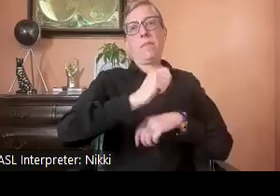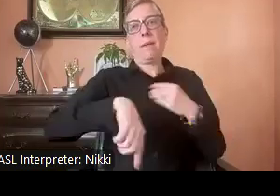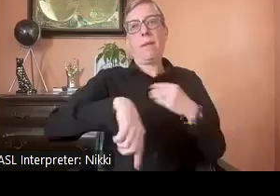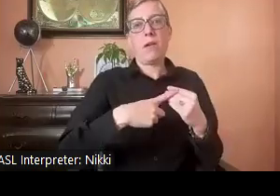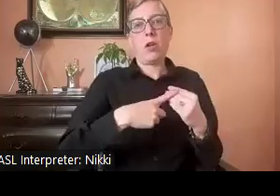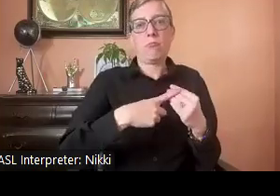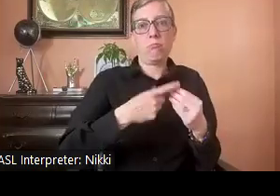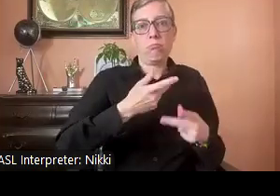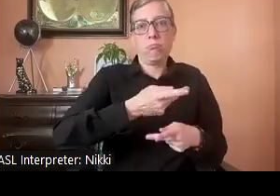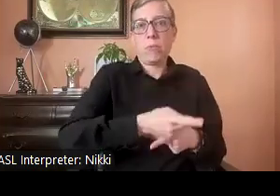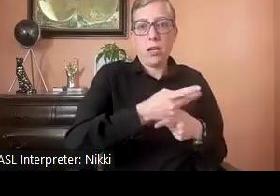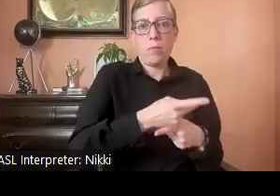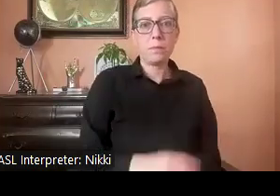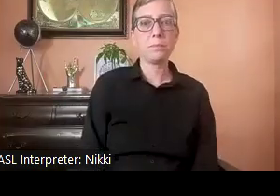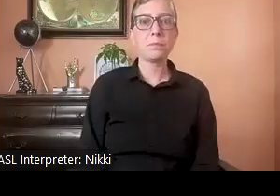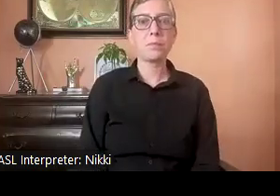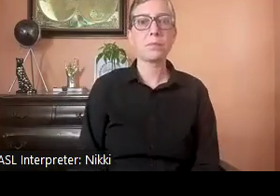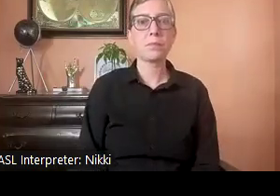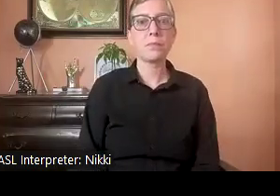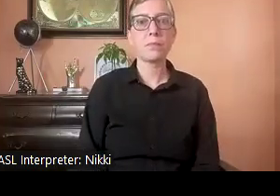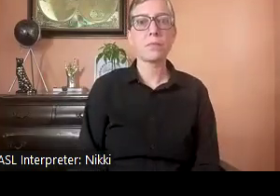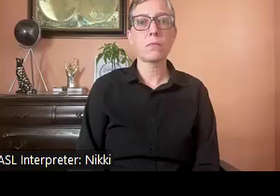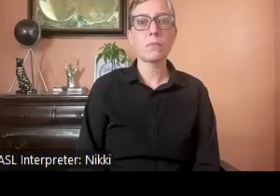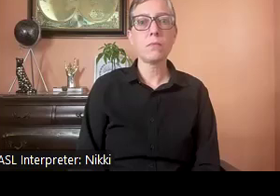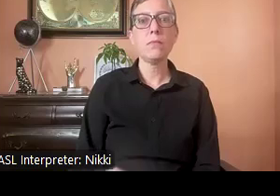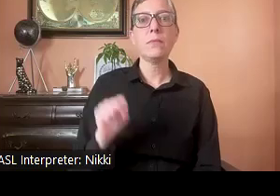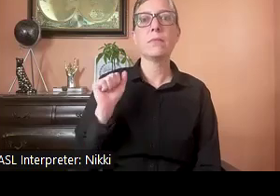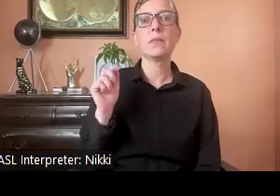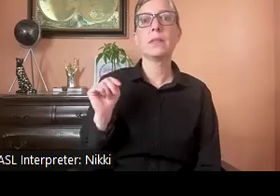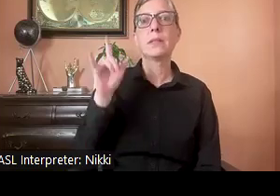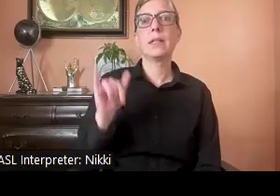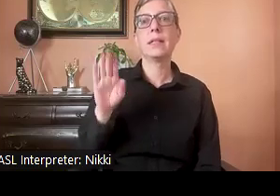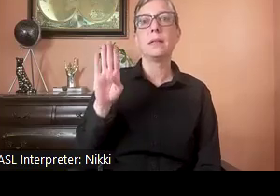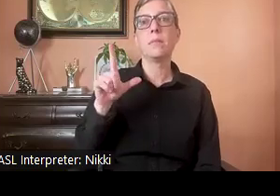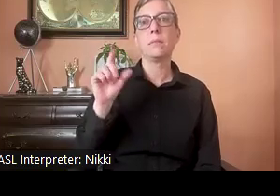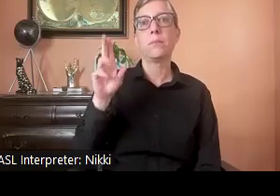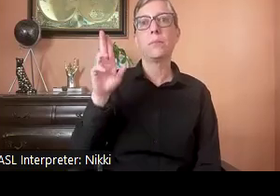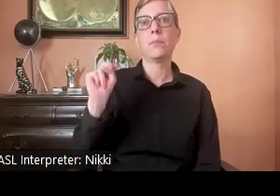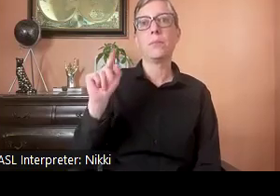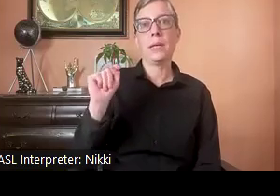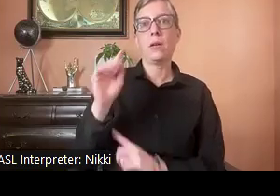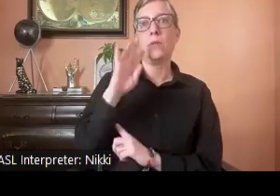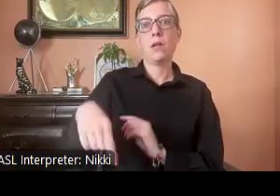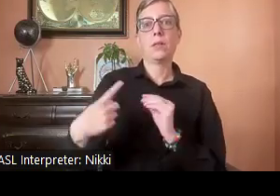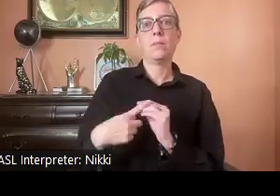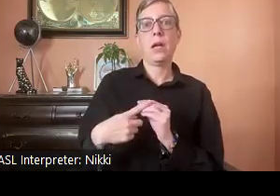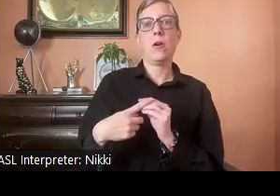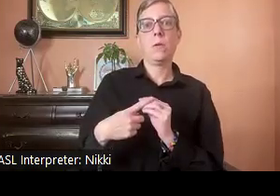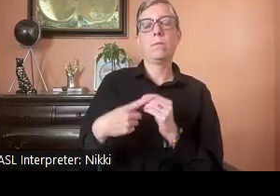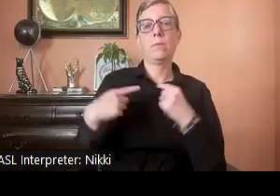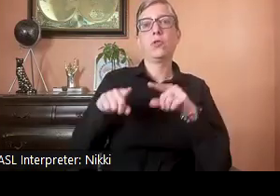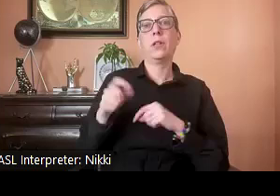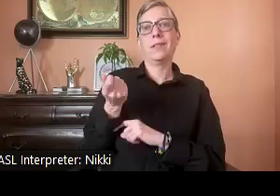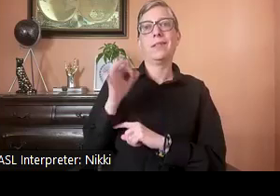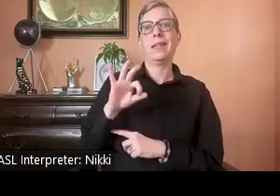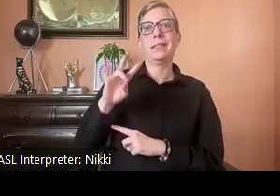of our CFHA luminaries, in one of his history books, he talks about a practice in 1970s, somewhere in New